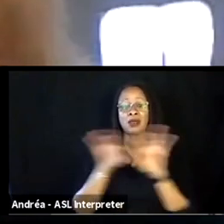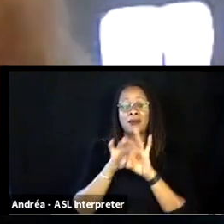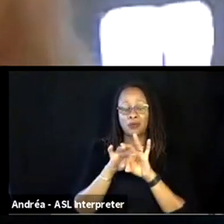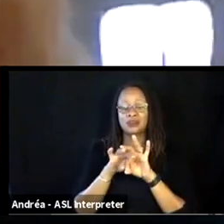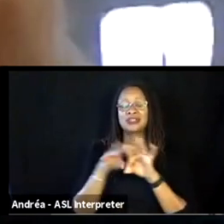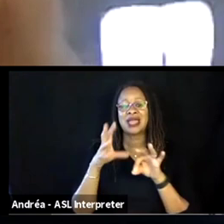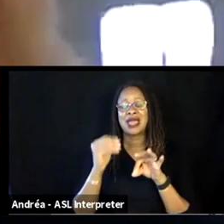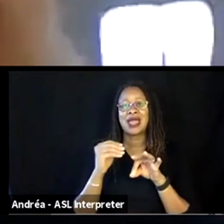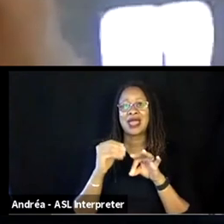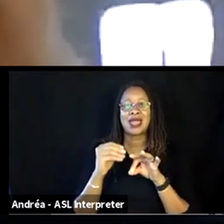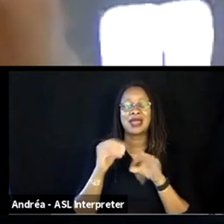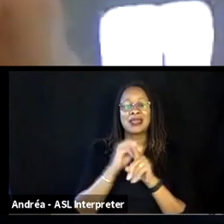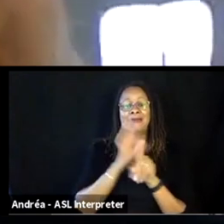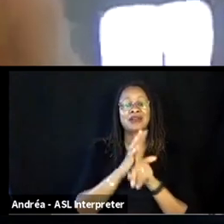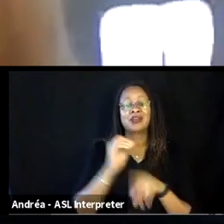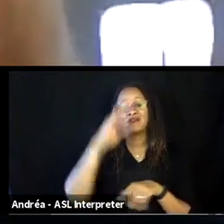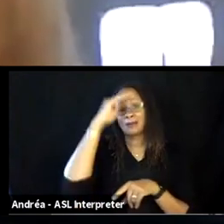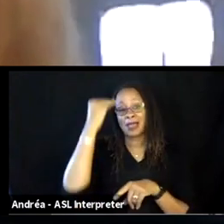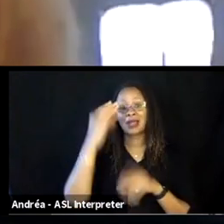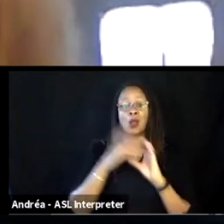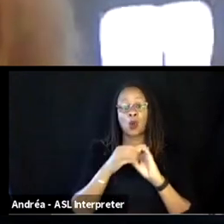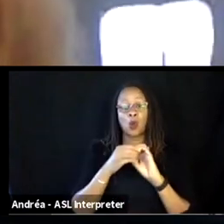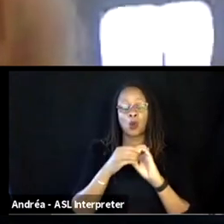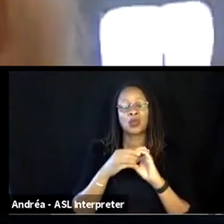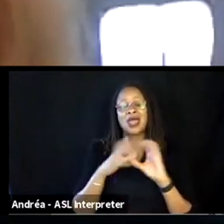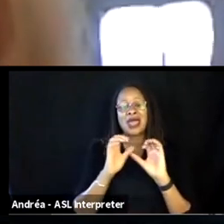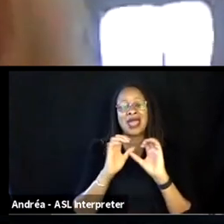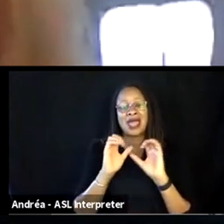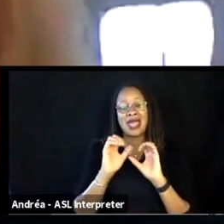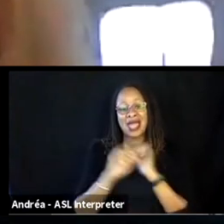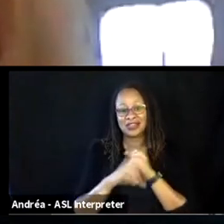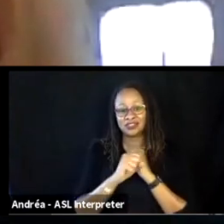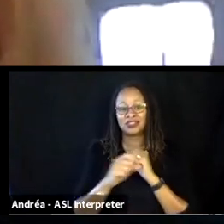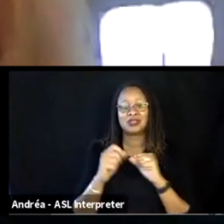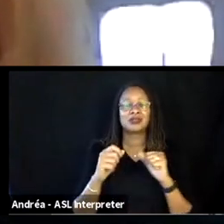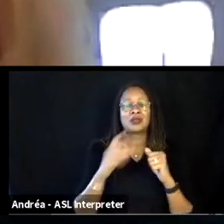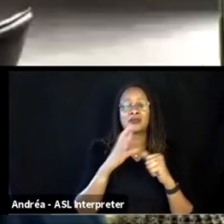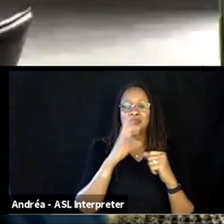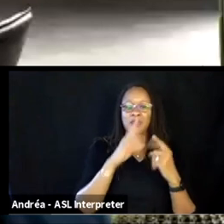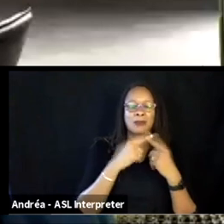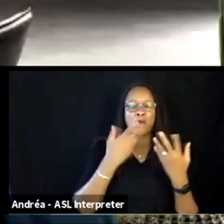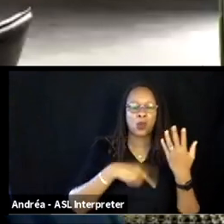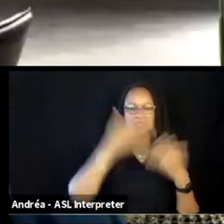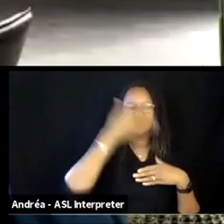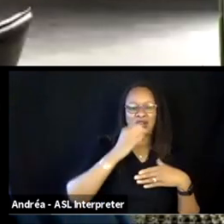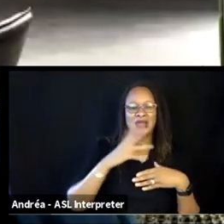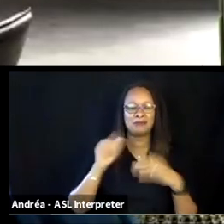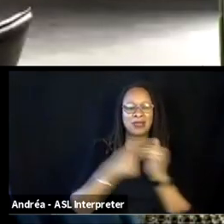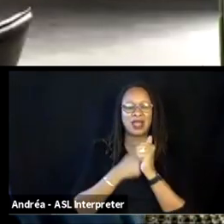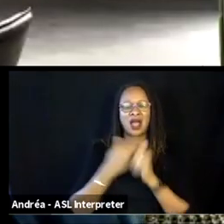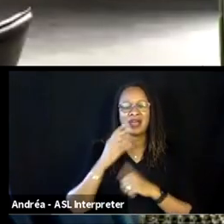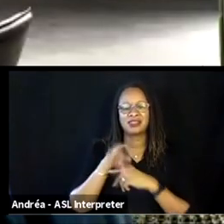ad agencies and content creators when it comes to representation in front of and behind the camera? Absolutely. Thank you for